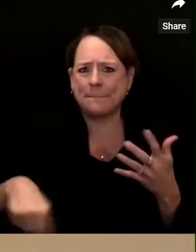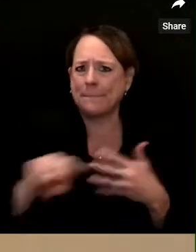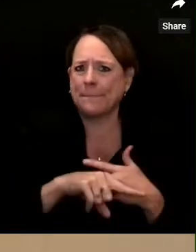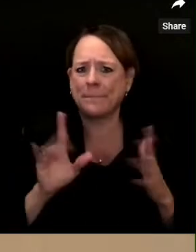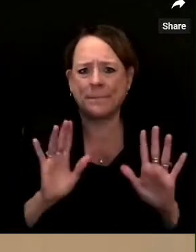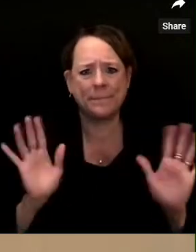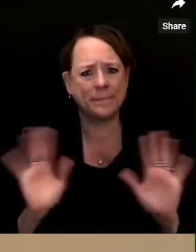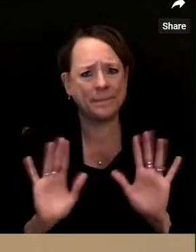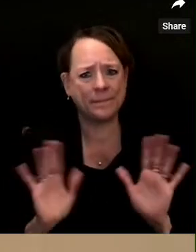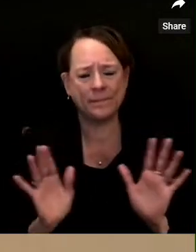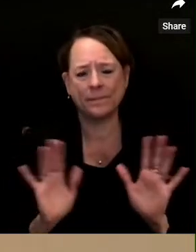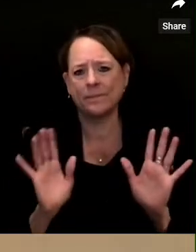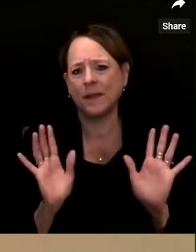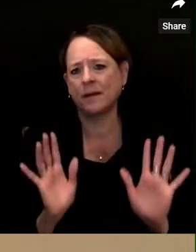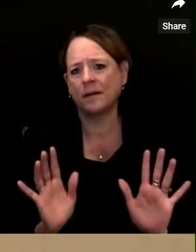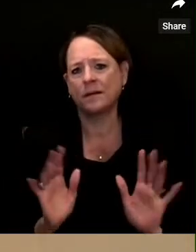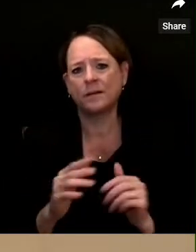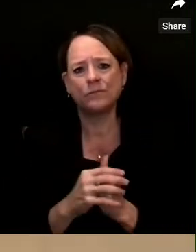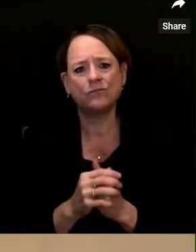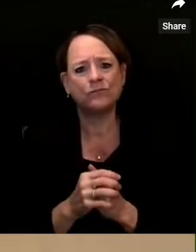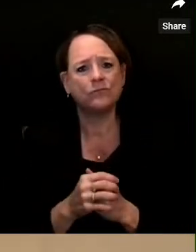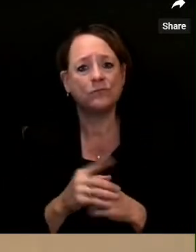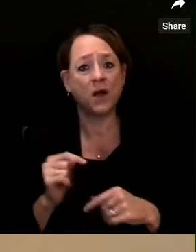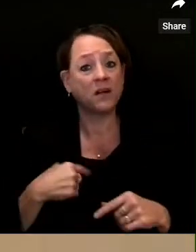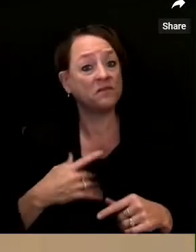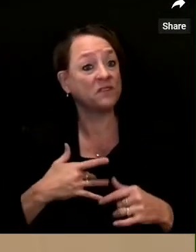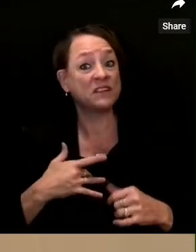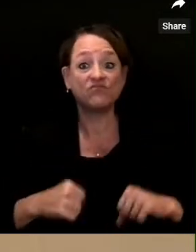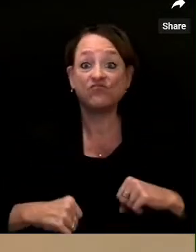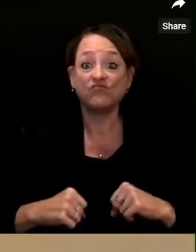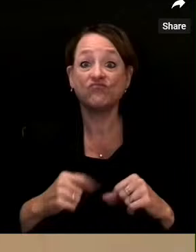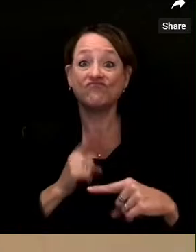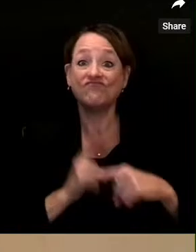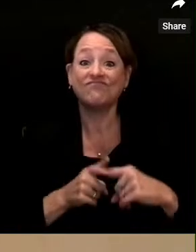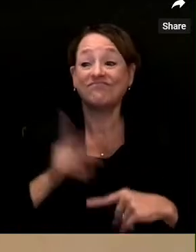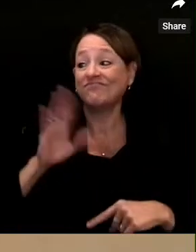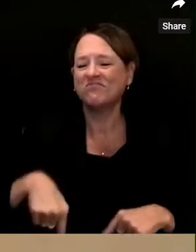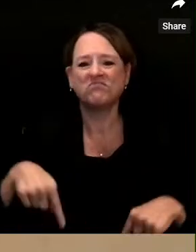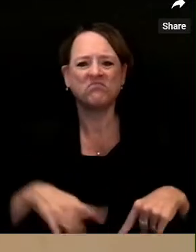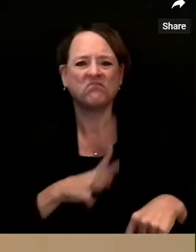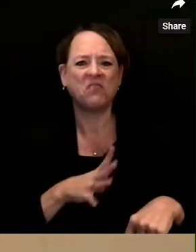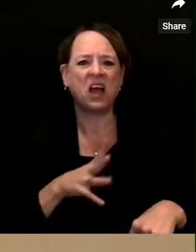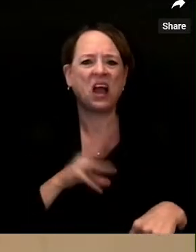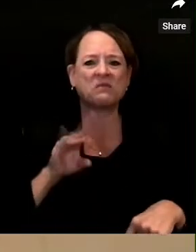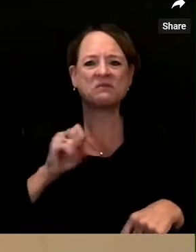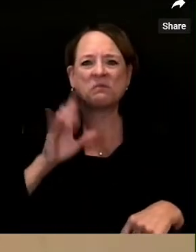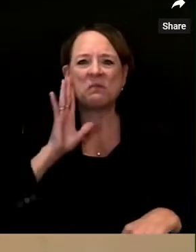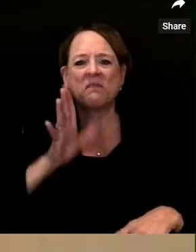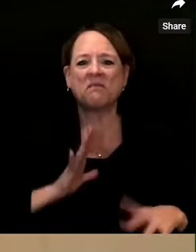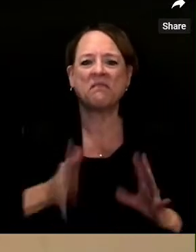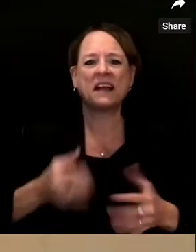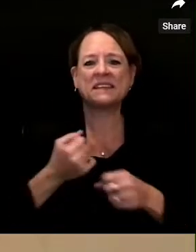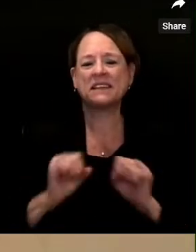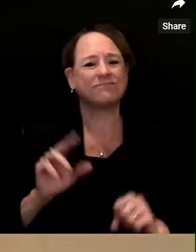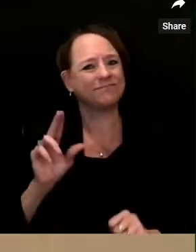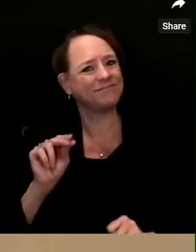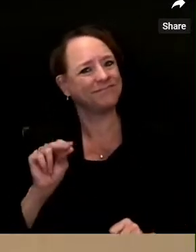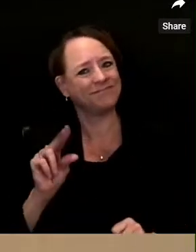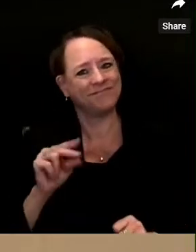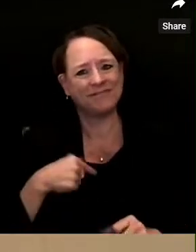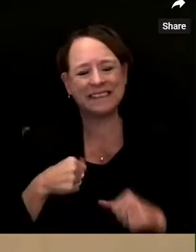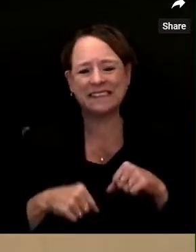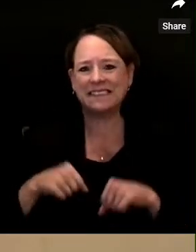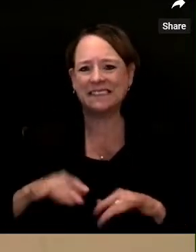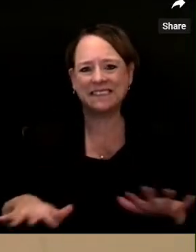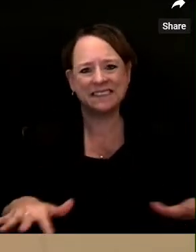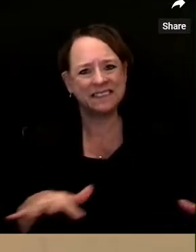that direction right now. What we've learned is that it does make a difference how we respond. And if we use the prevention strategy, if we